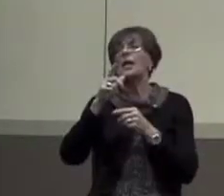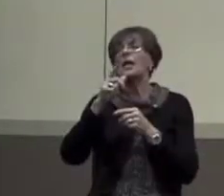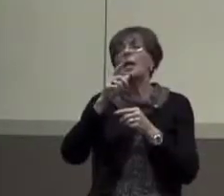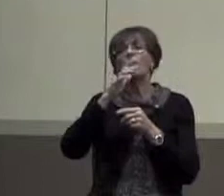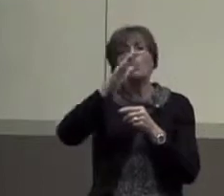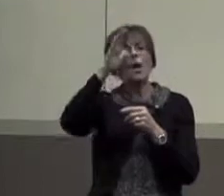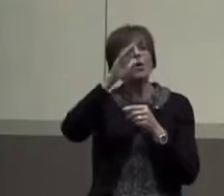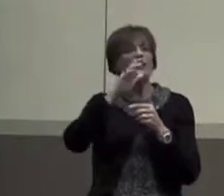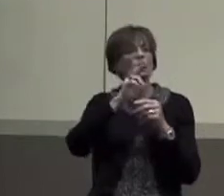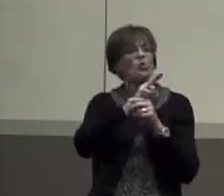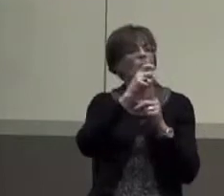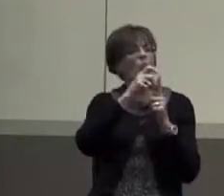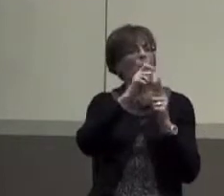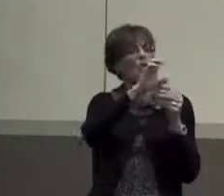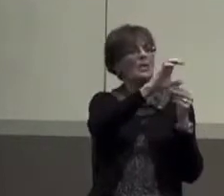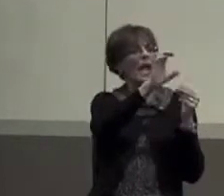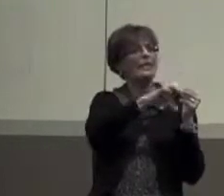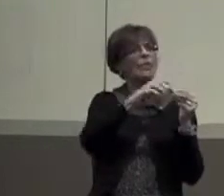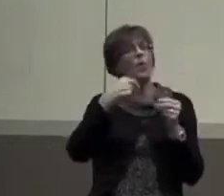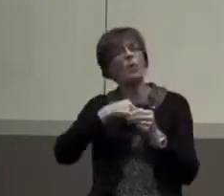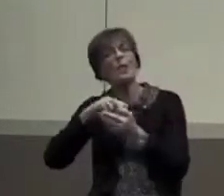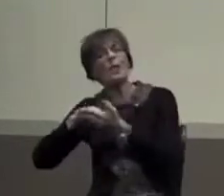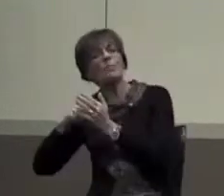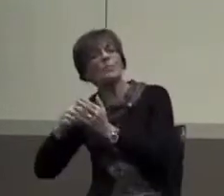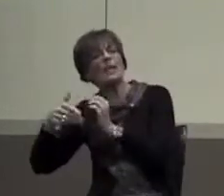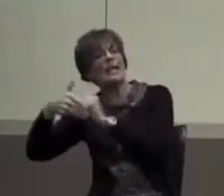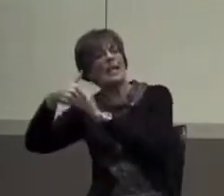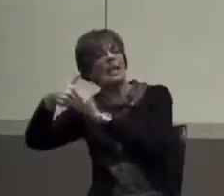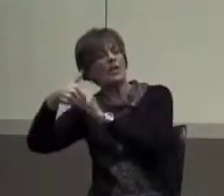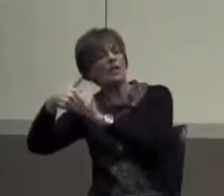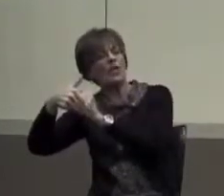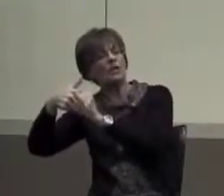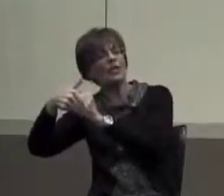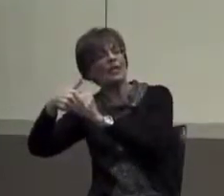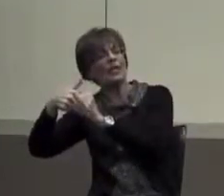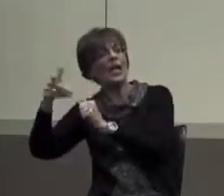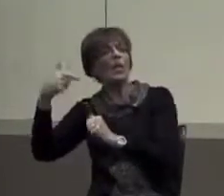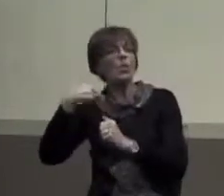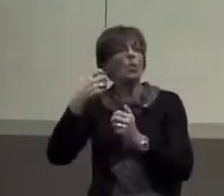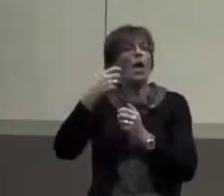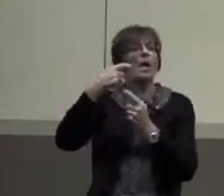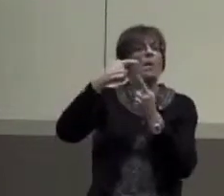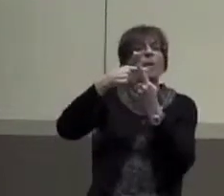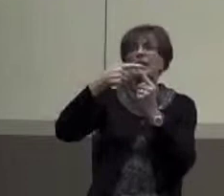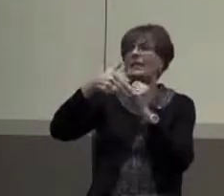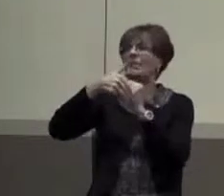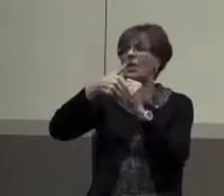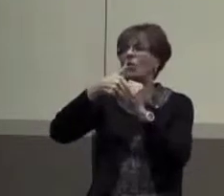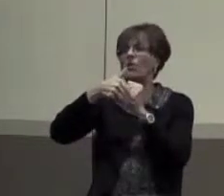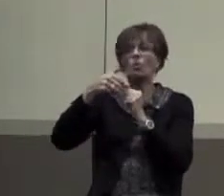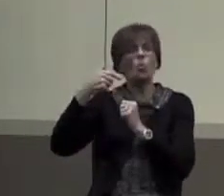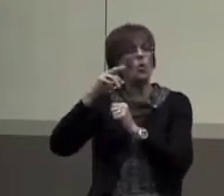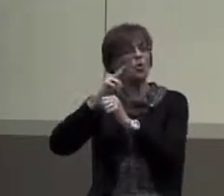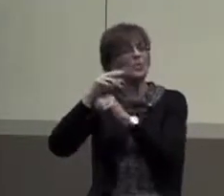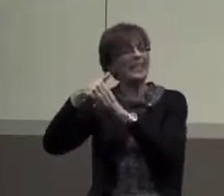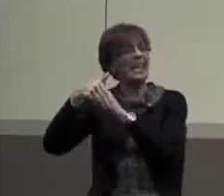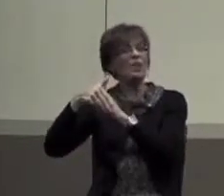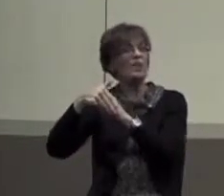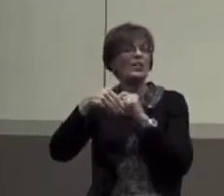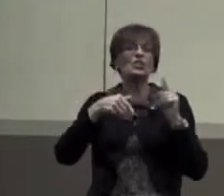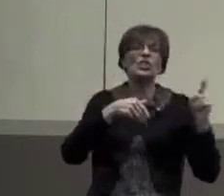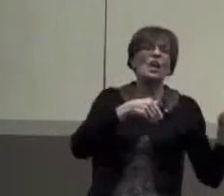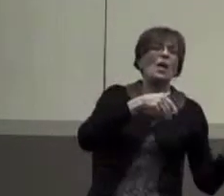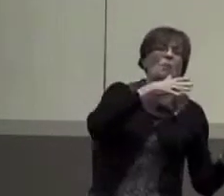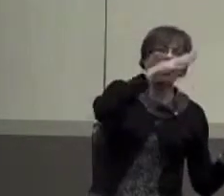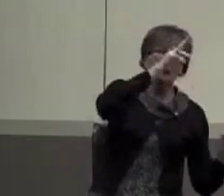intervention, and we're wanting them to use a positive intervention. Then we're using the word intervention, but they're using the word consequence